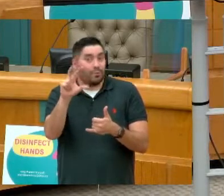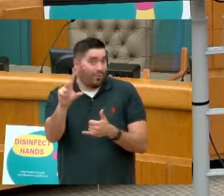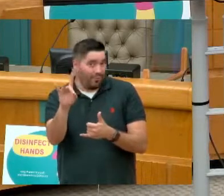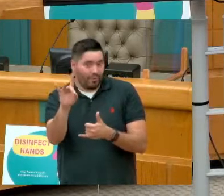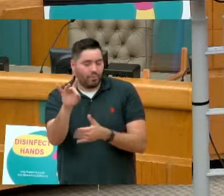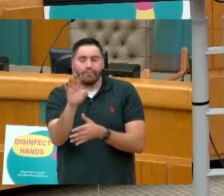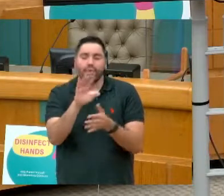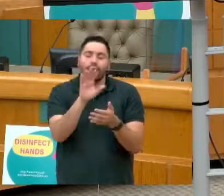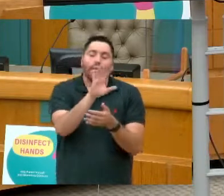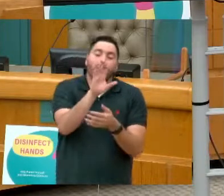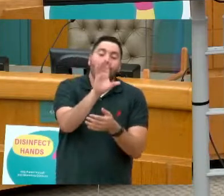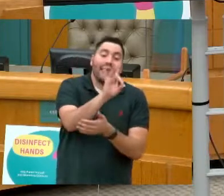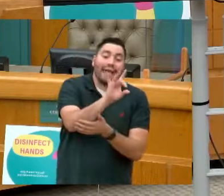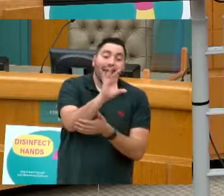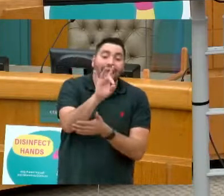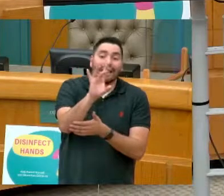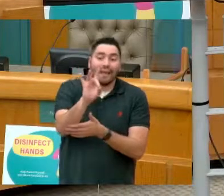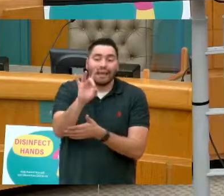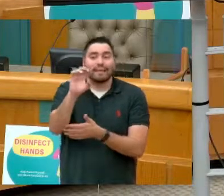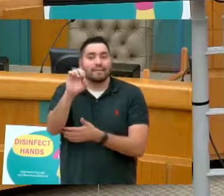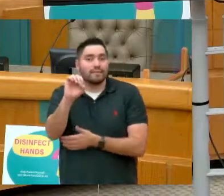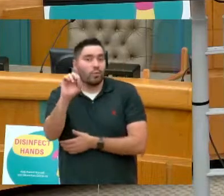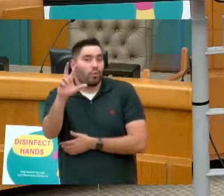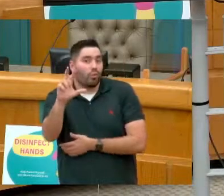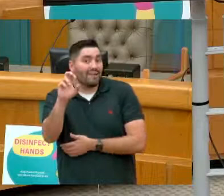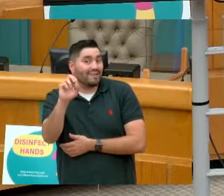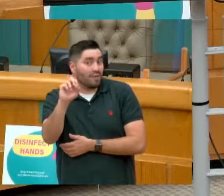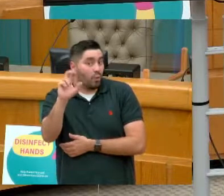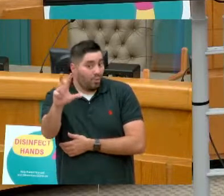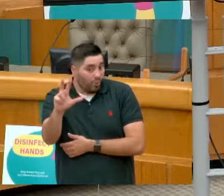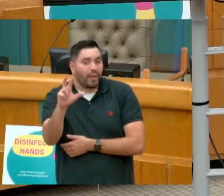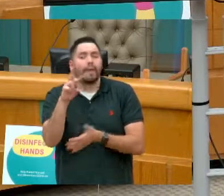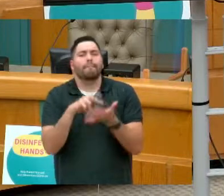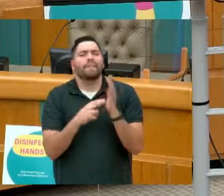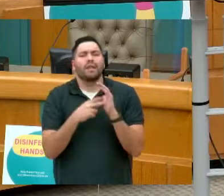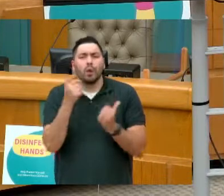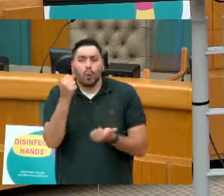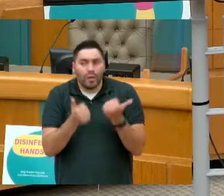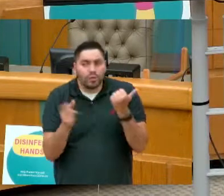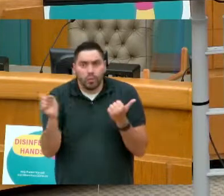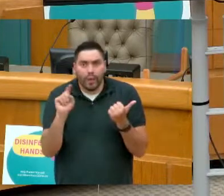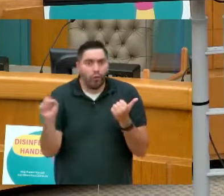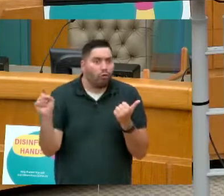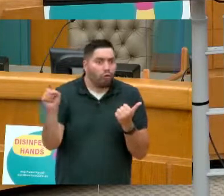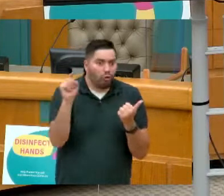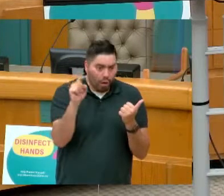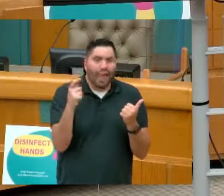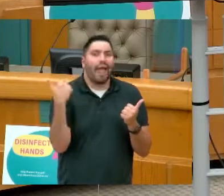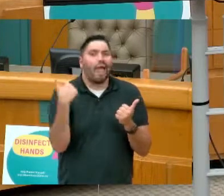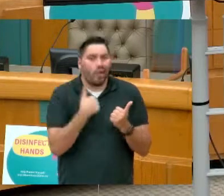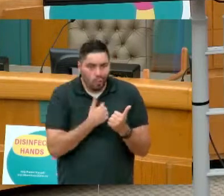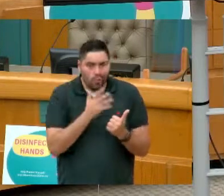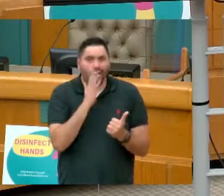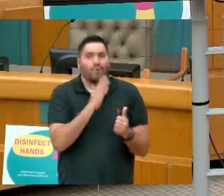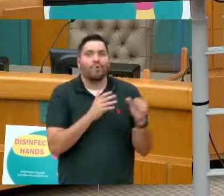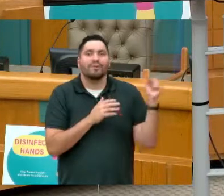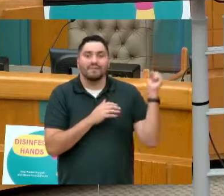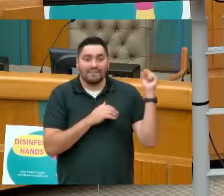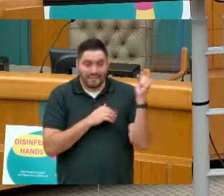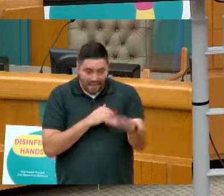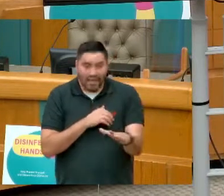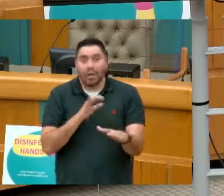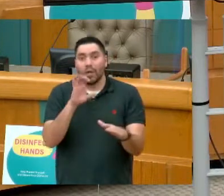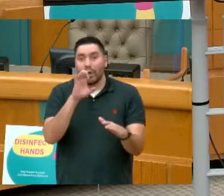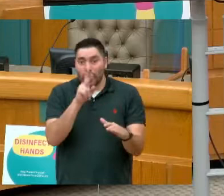been expanded that if you are COVID positive and you are showing signs of you have symptoms, you can curbside